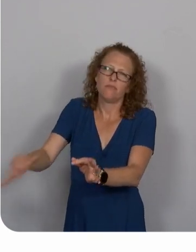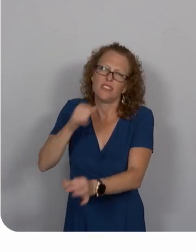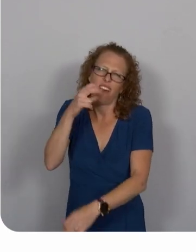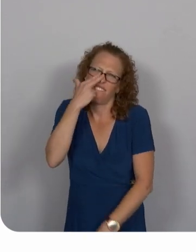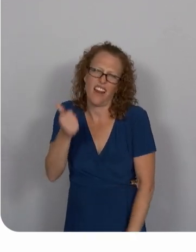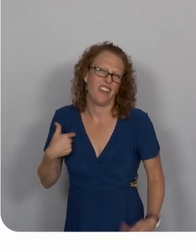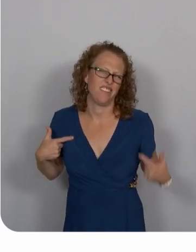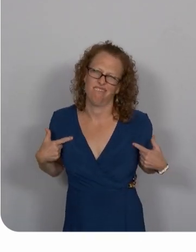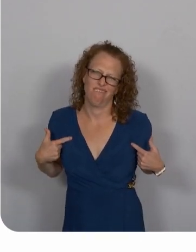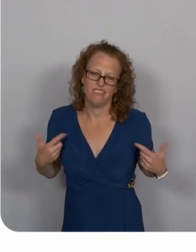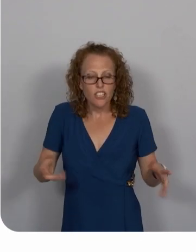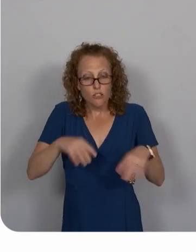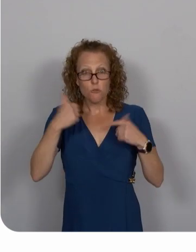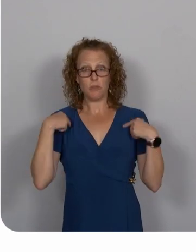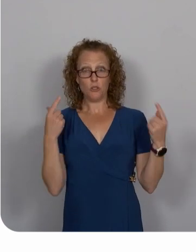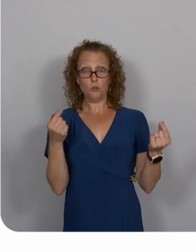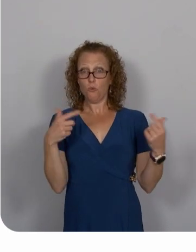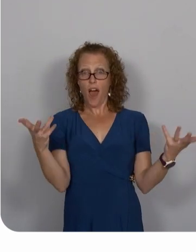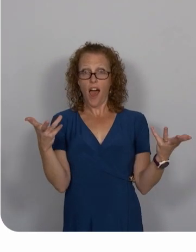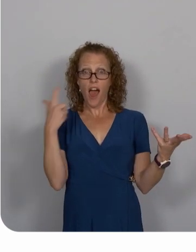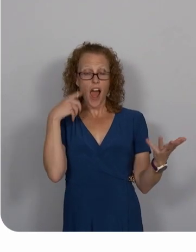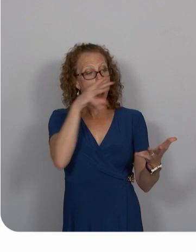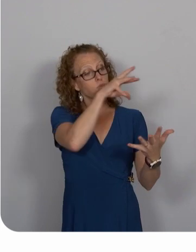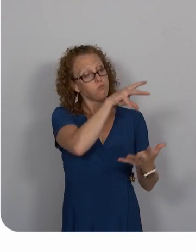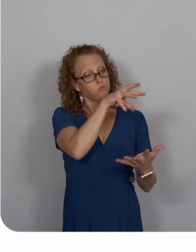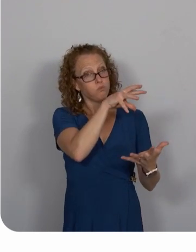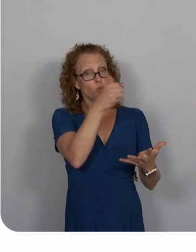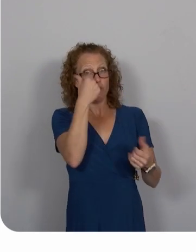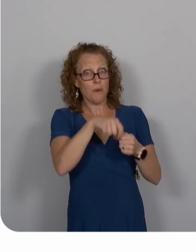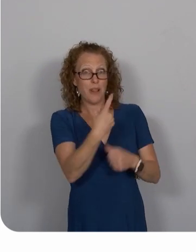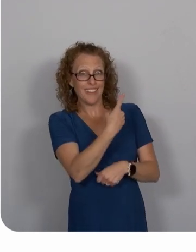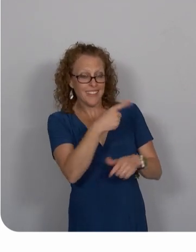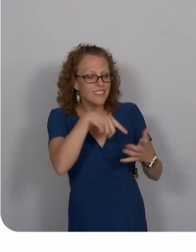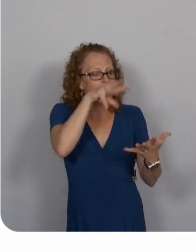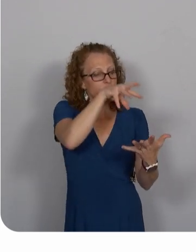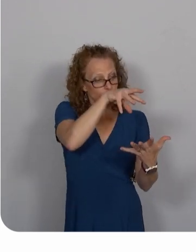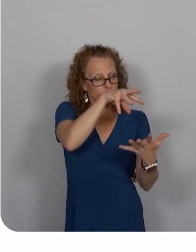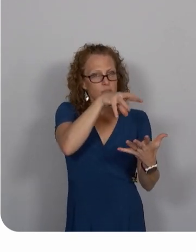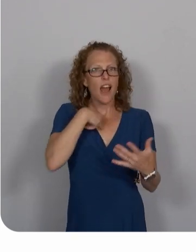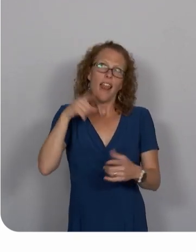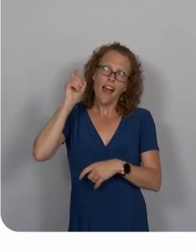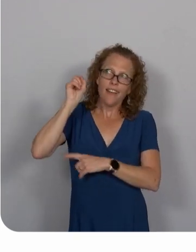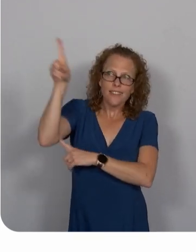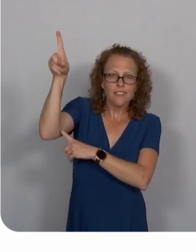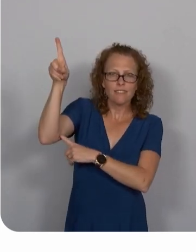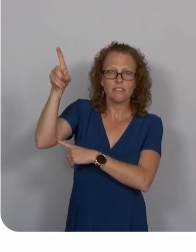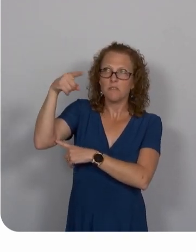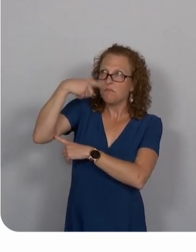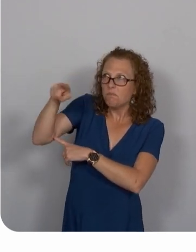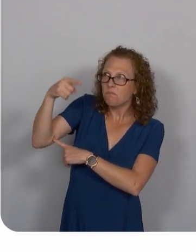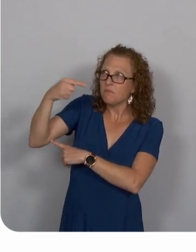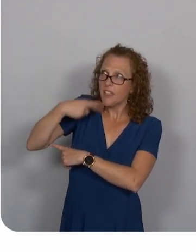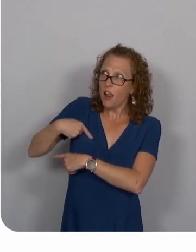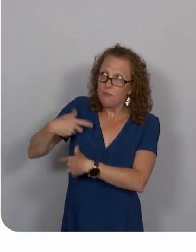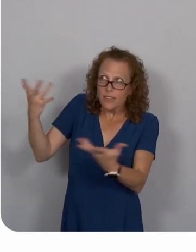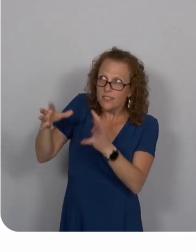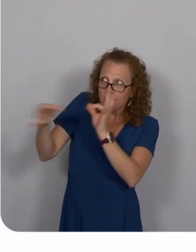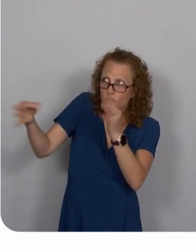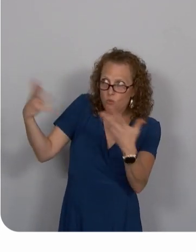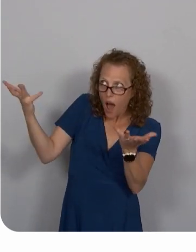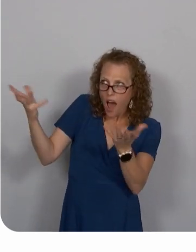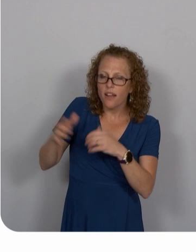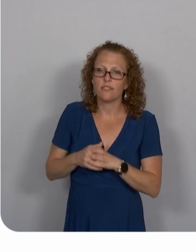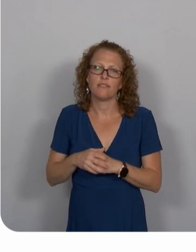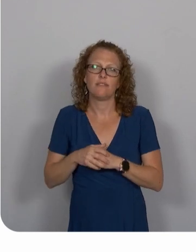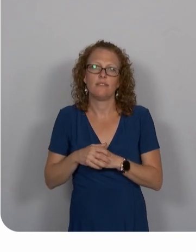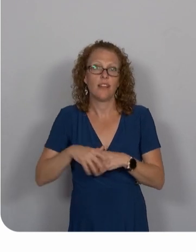video like this with my glasses and I want to share it, I can ask Meta AI to help me out with what to say. Hey